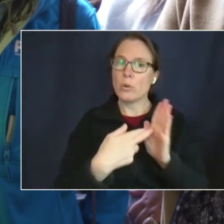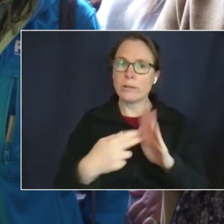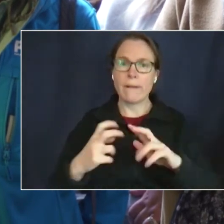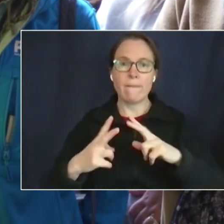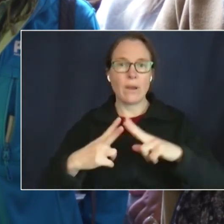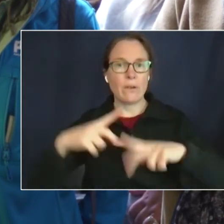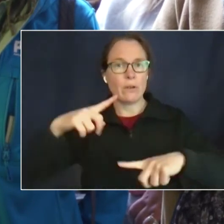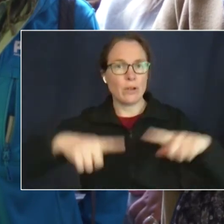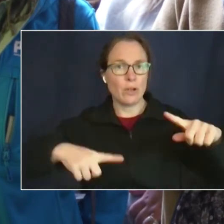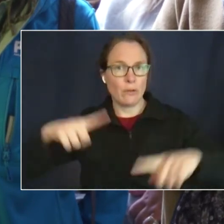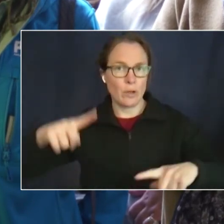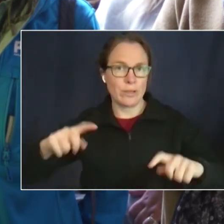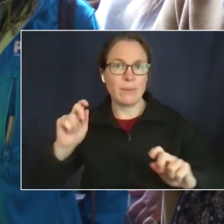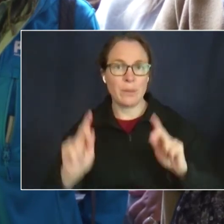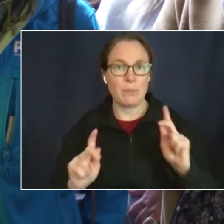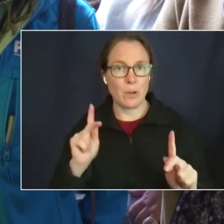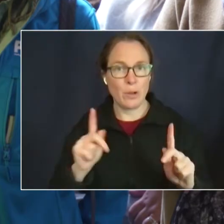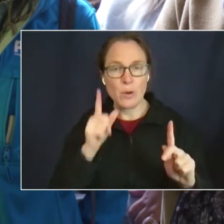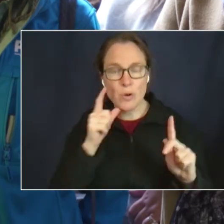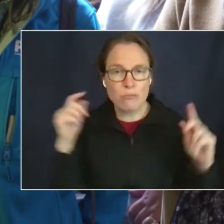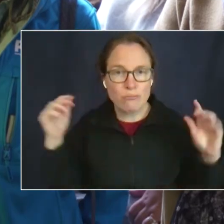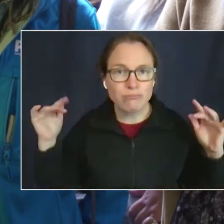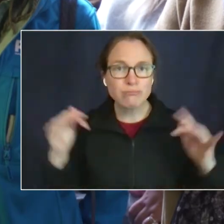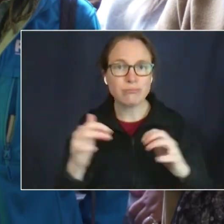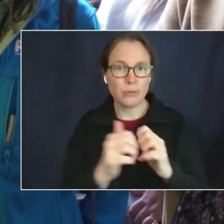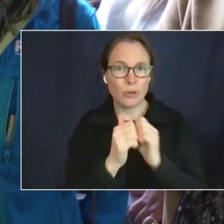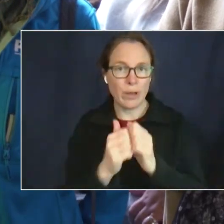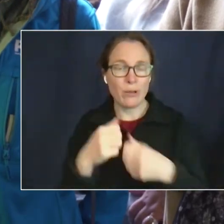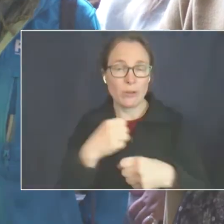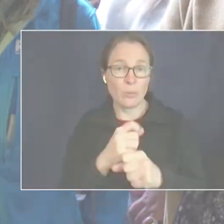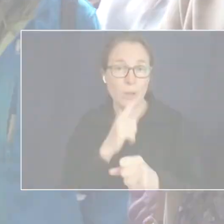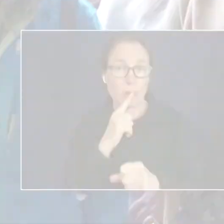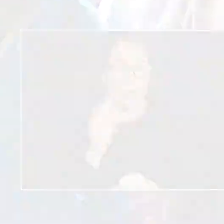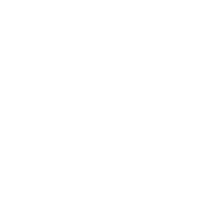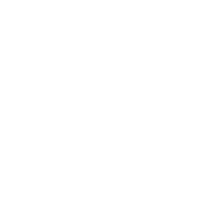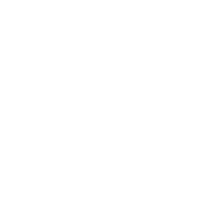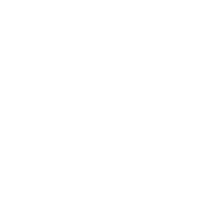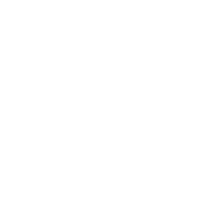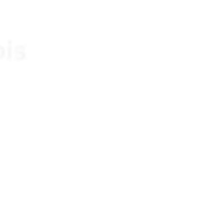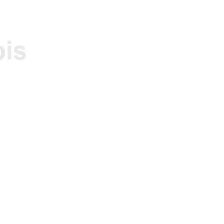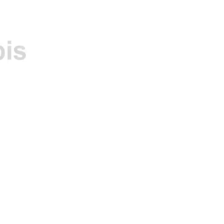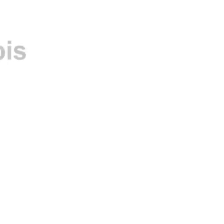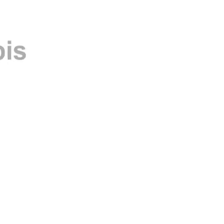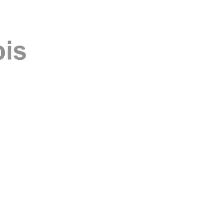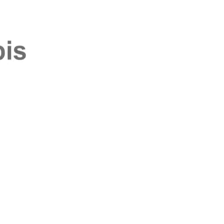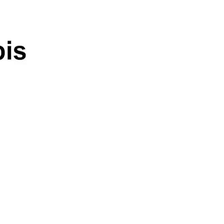of community members coming together to ensure that the cannabis program is successful.